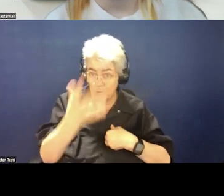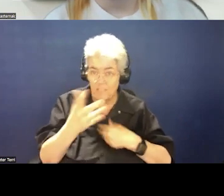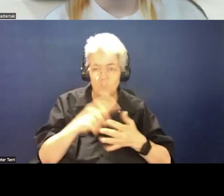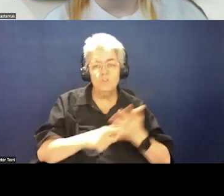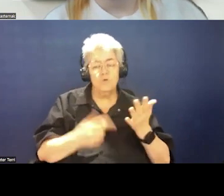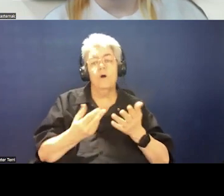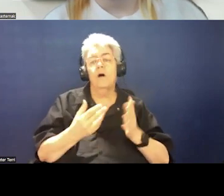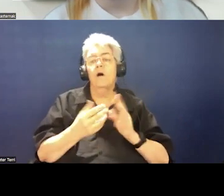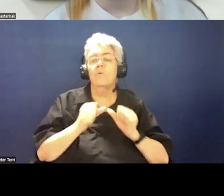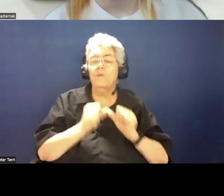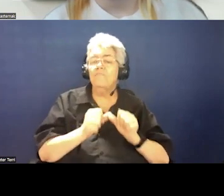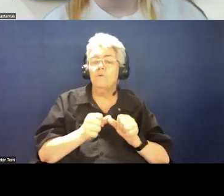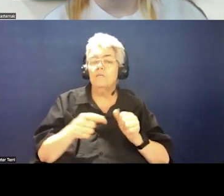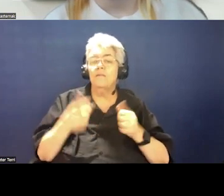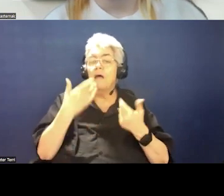the anonymity